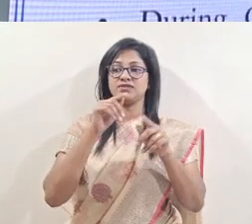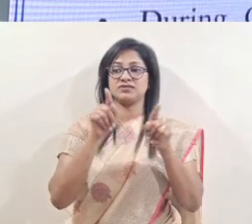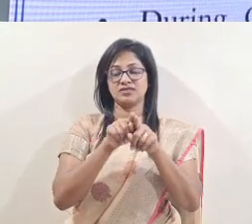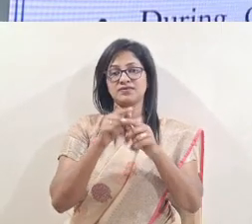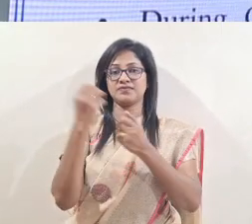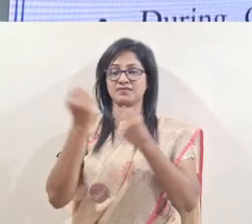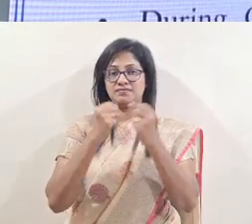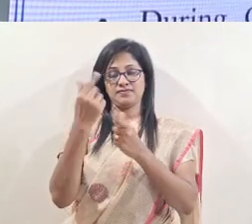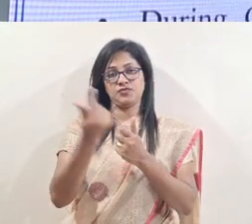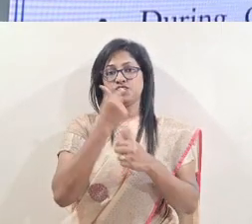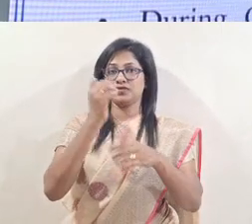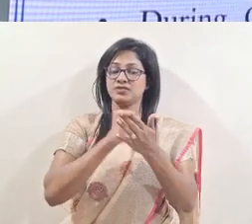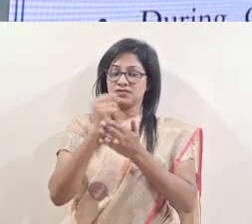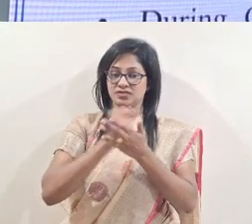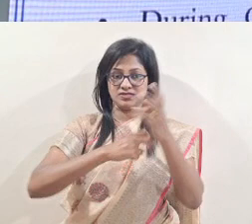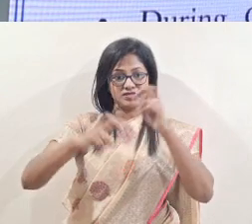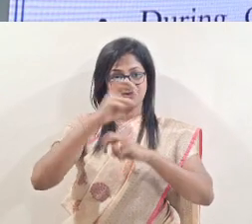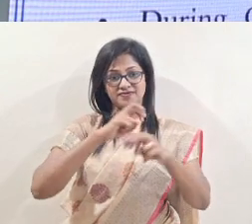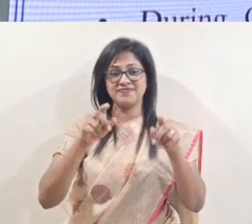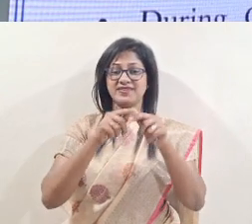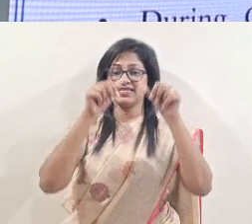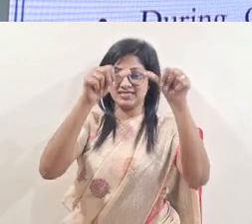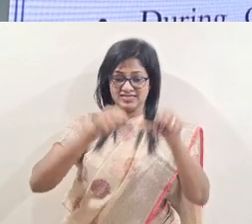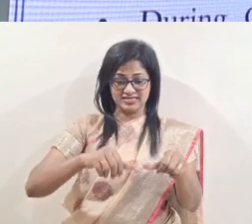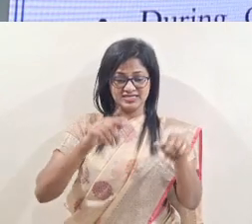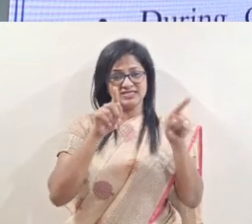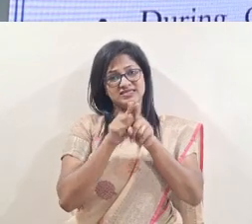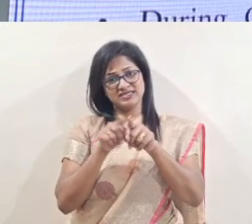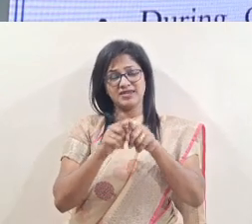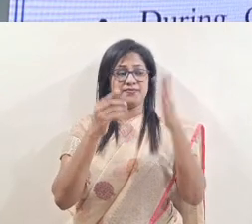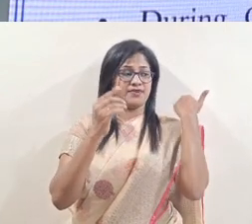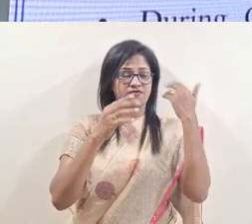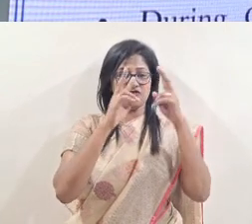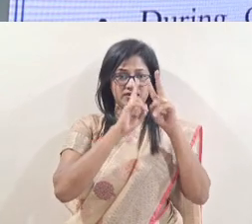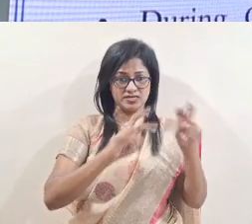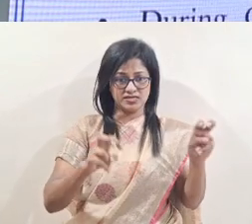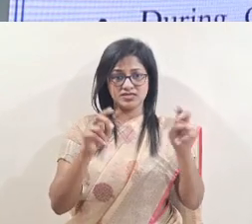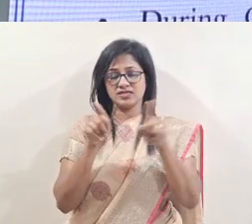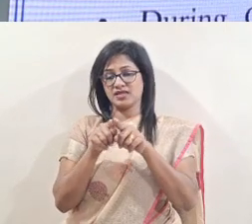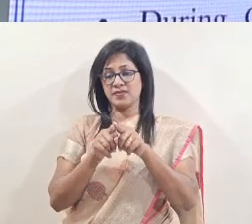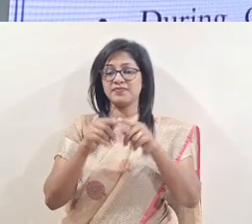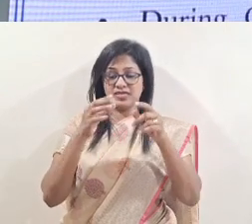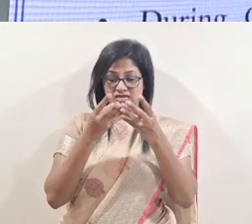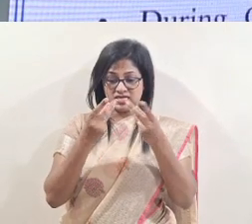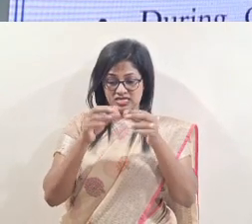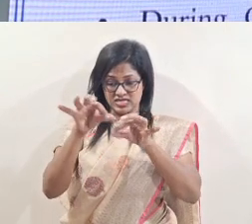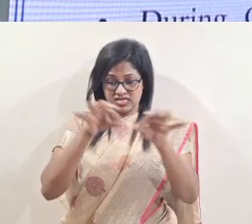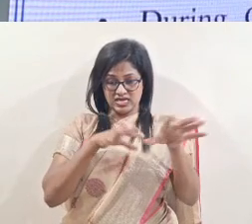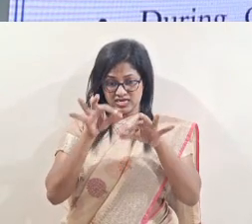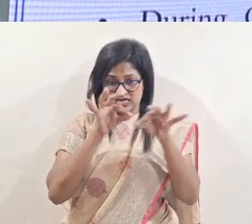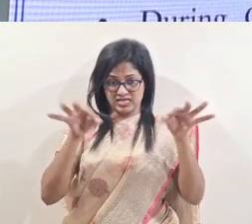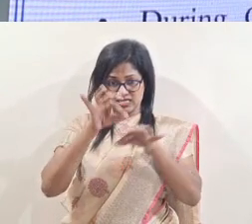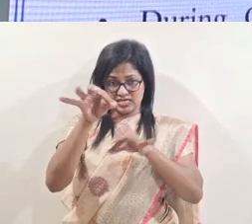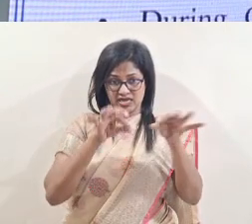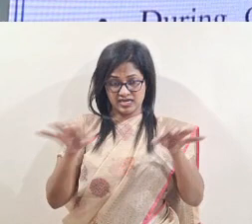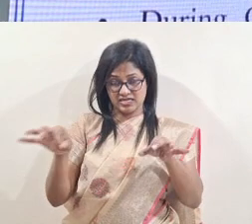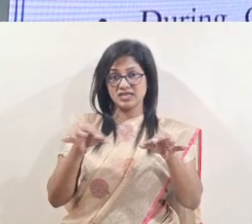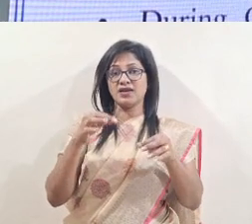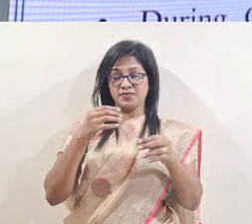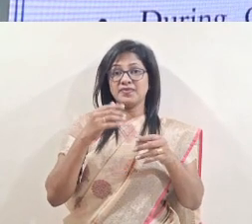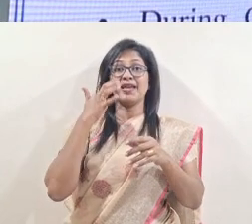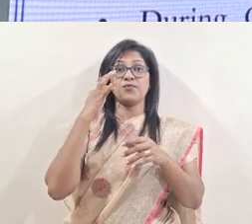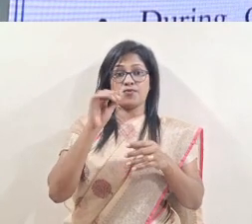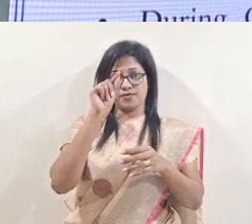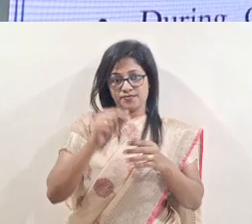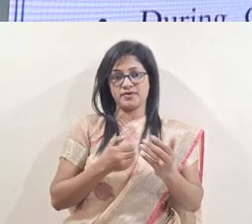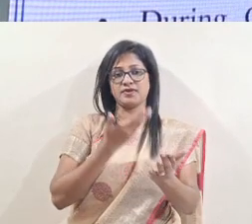Although our results were similar to the previous studies, but if we consider the city size, there are some key points that I would like to put forth. The MNL